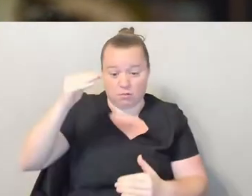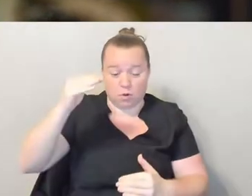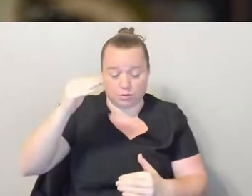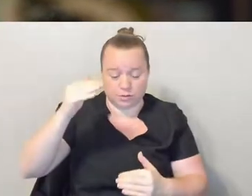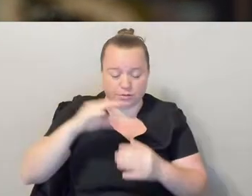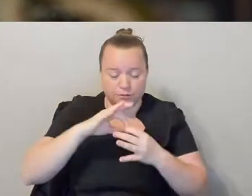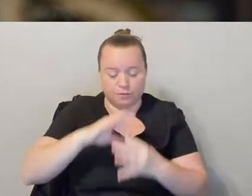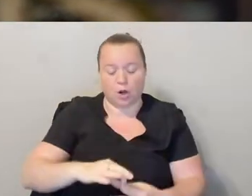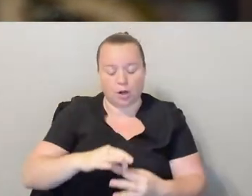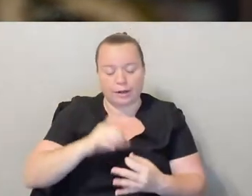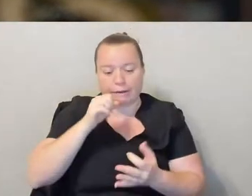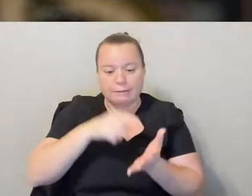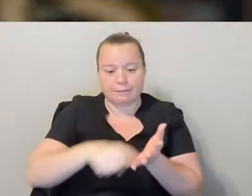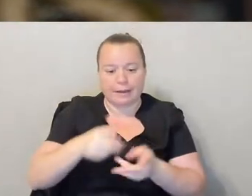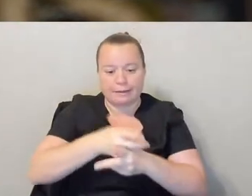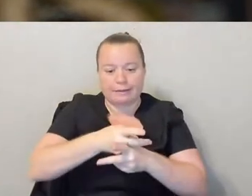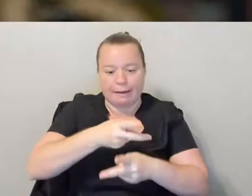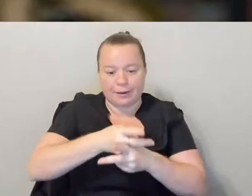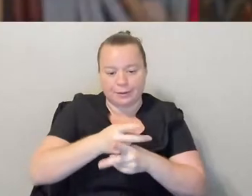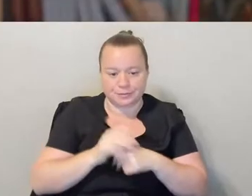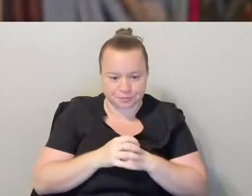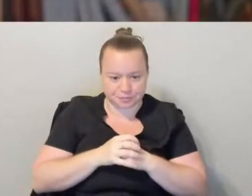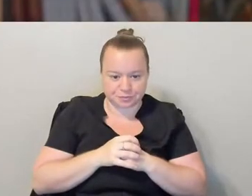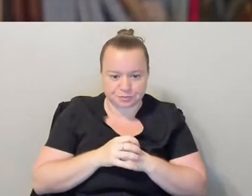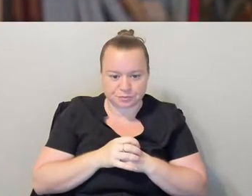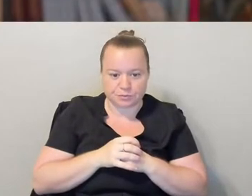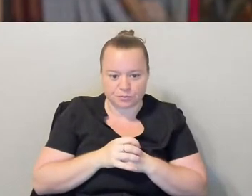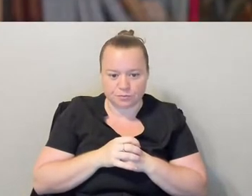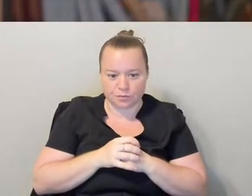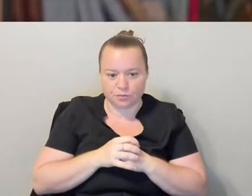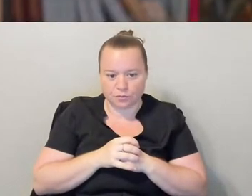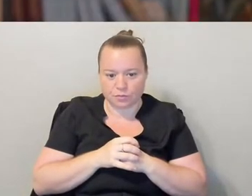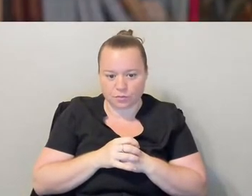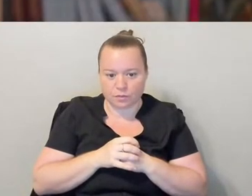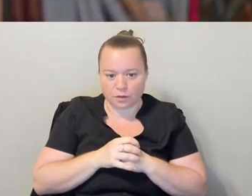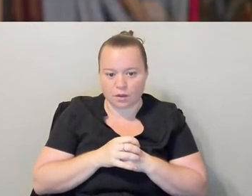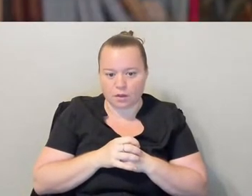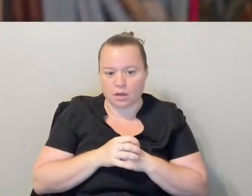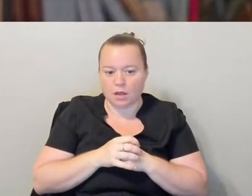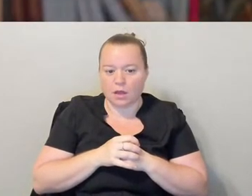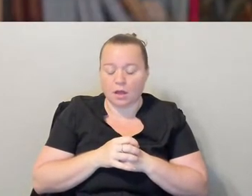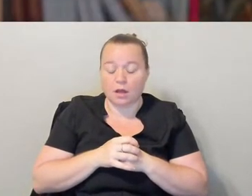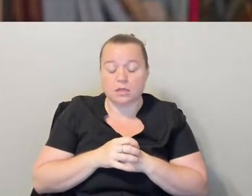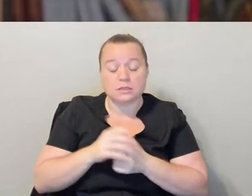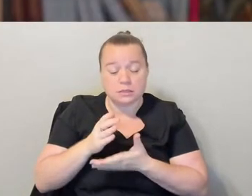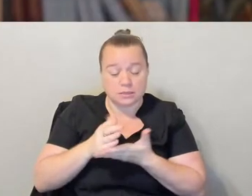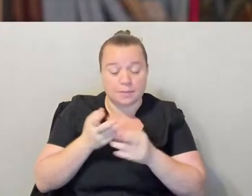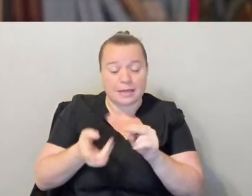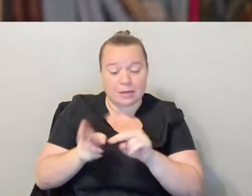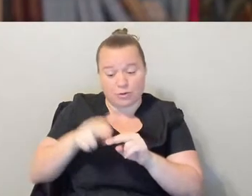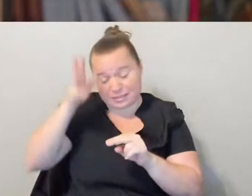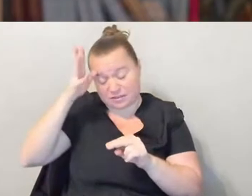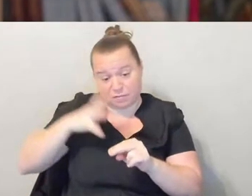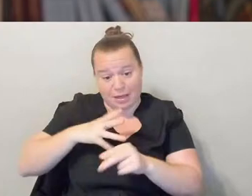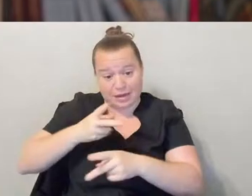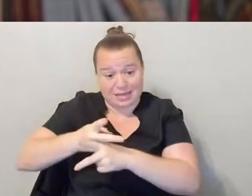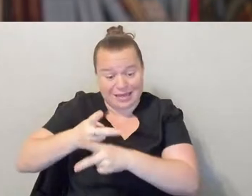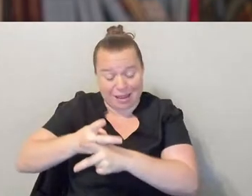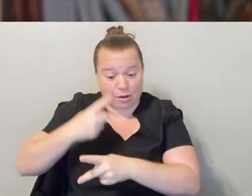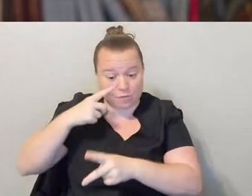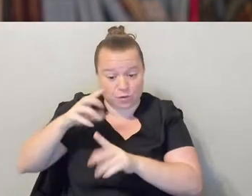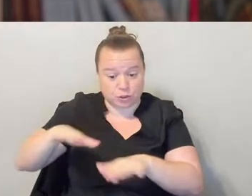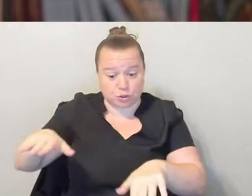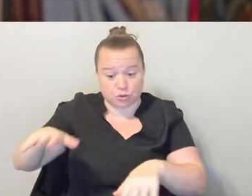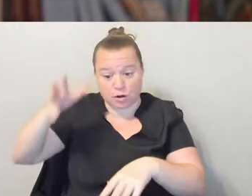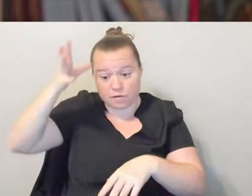beginning of the pandemic led to a modest increase in time spent by men on unpaid care, especially fathers who lost